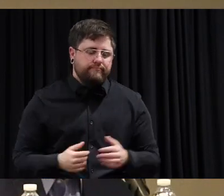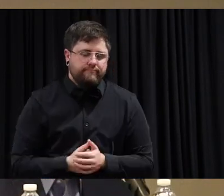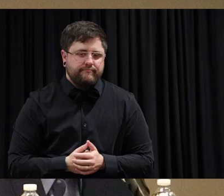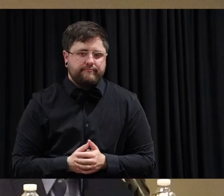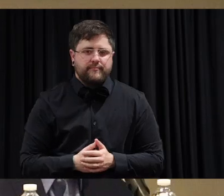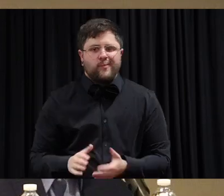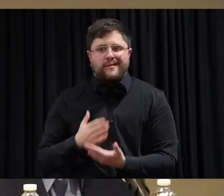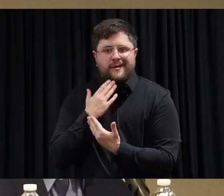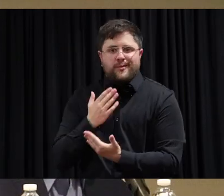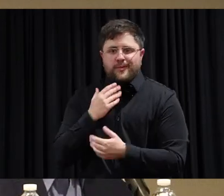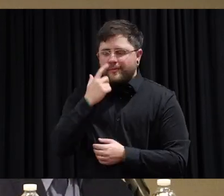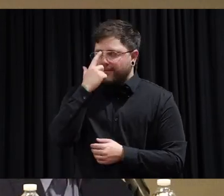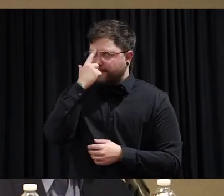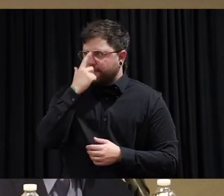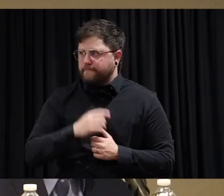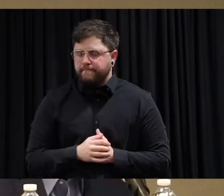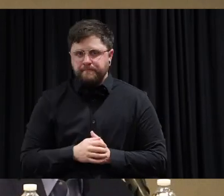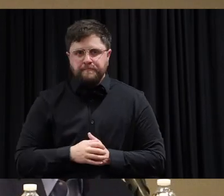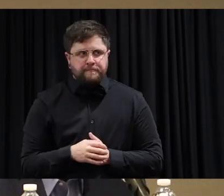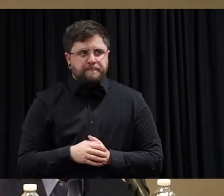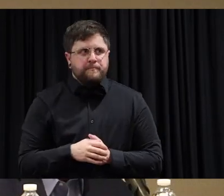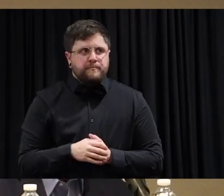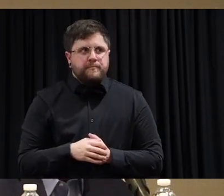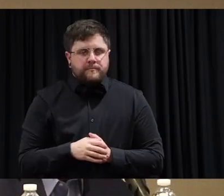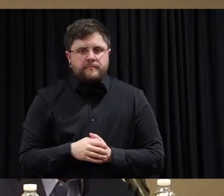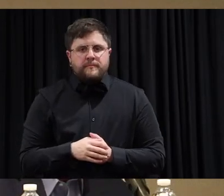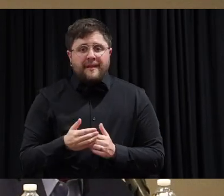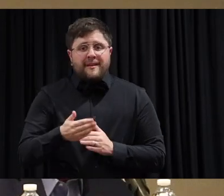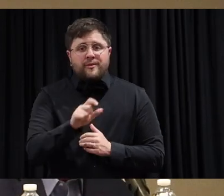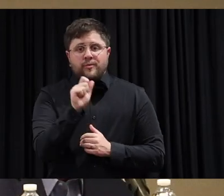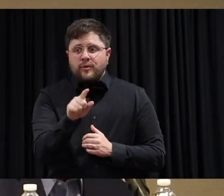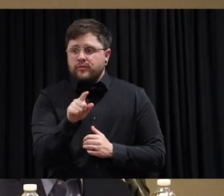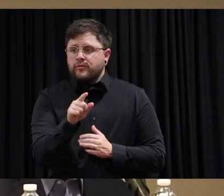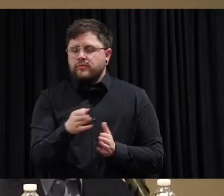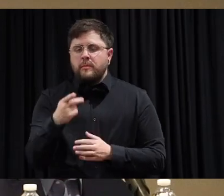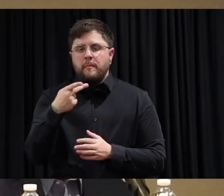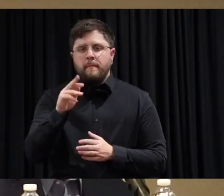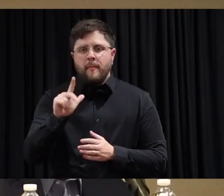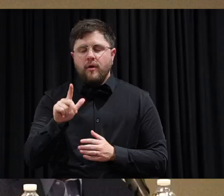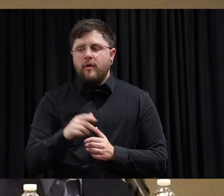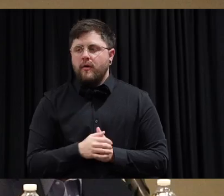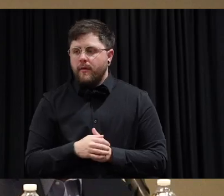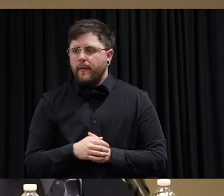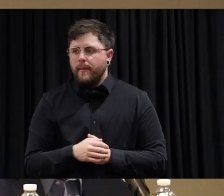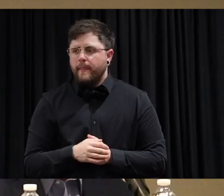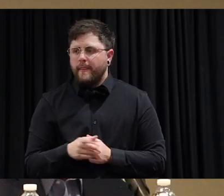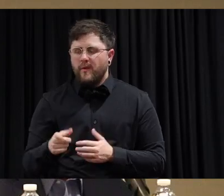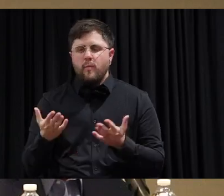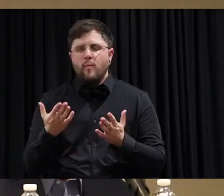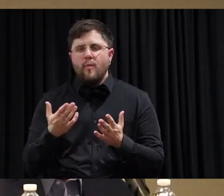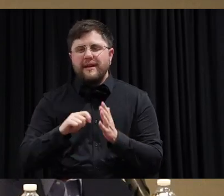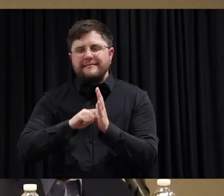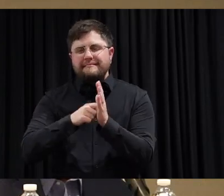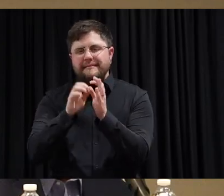Yes, correct. Thank you so much for that. My next question, I'd like to go to Paul, and what is key to